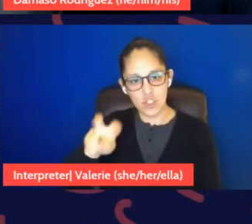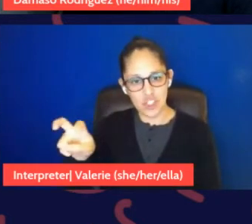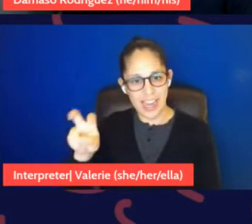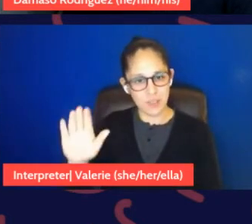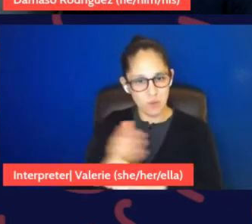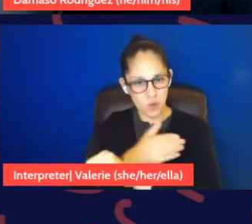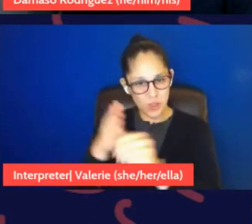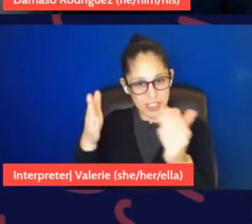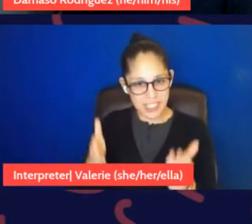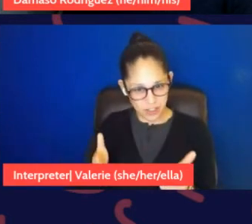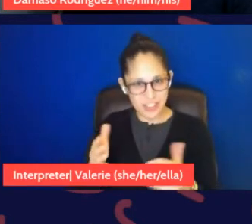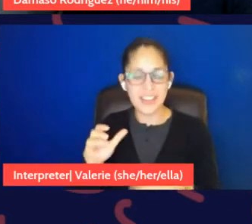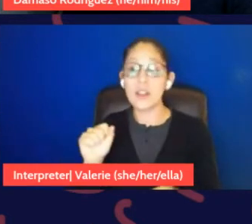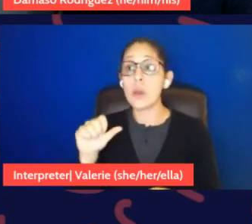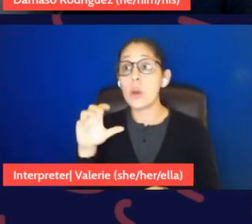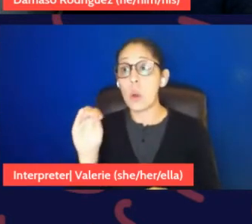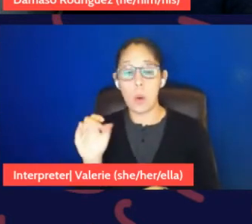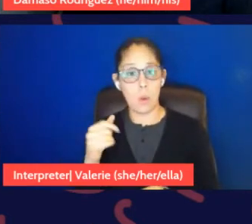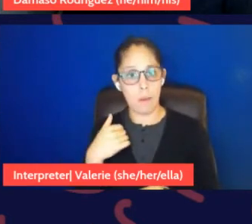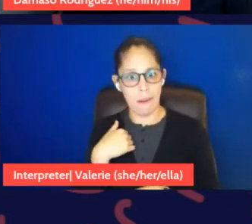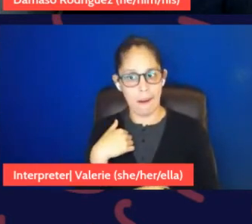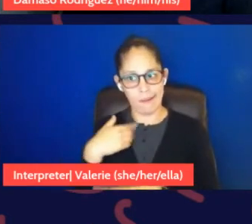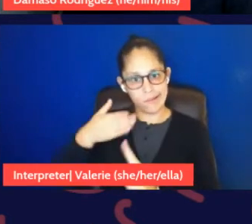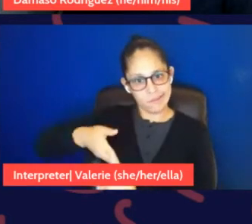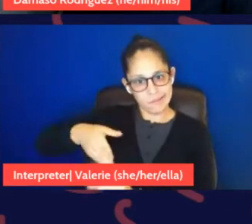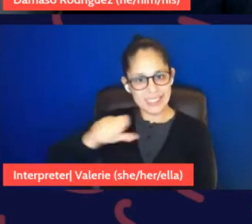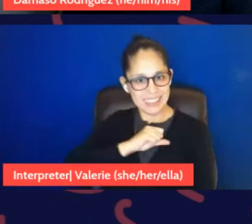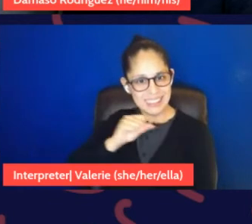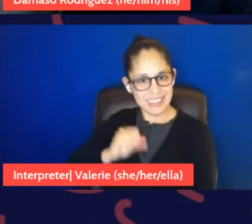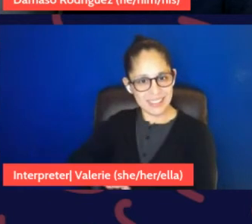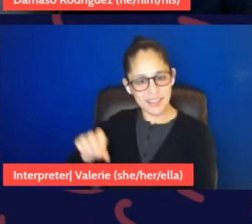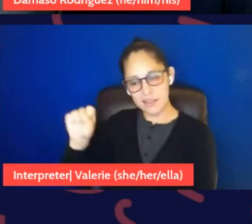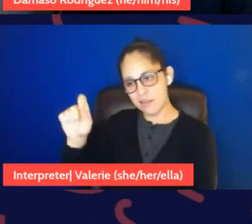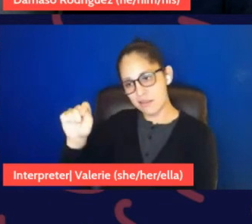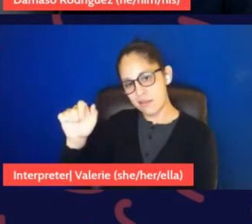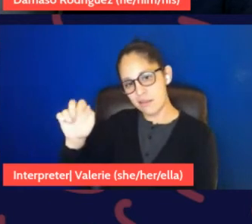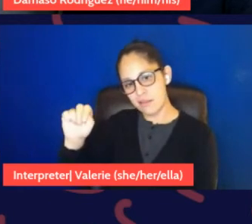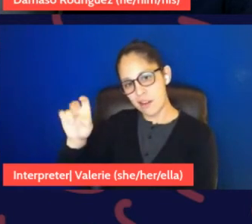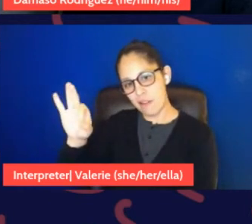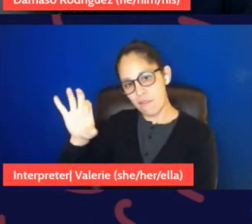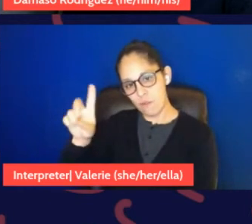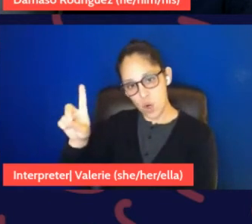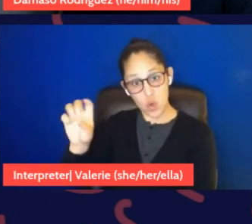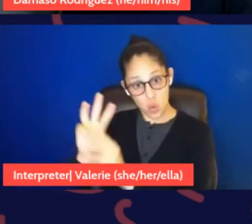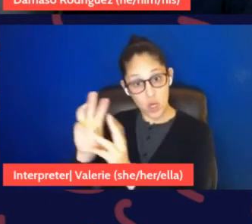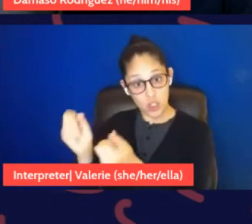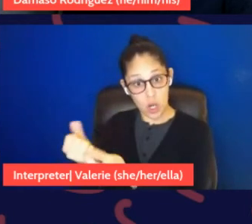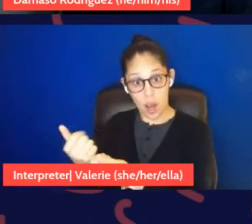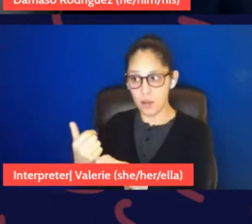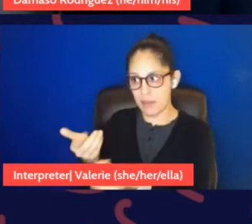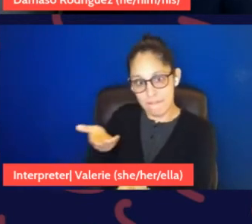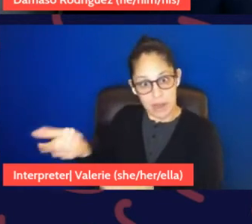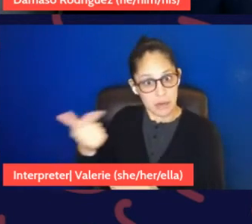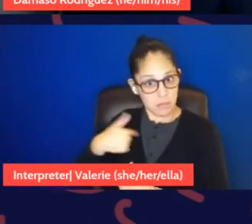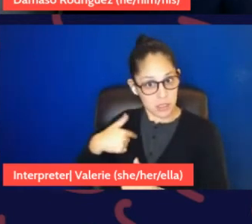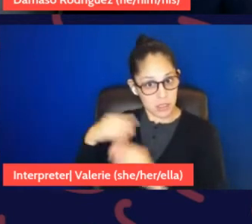coming through Stanford Jazz Workshop, where they invited me to teach during their summer jazz program,